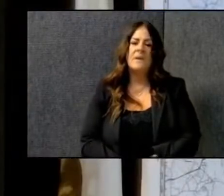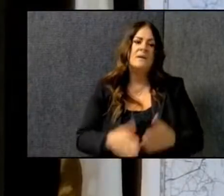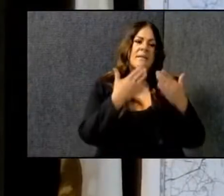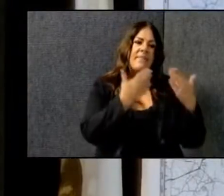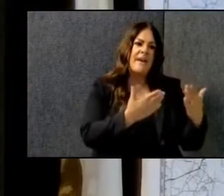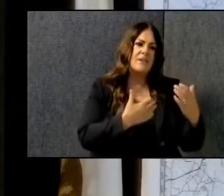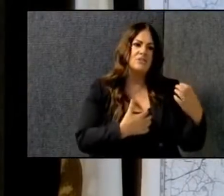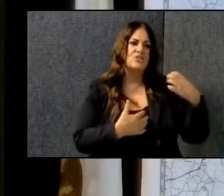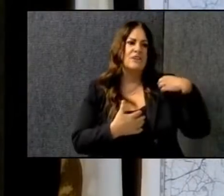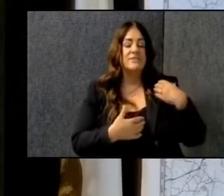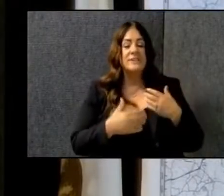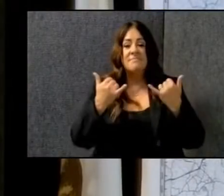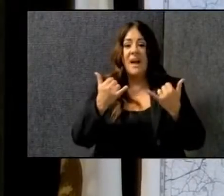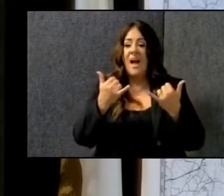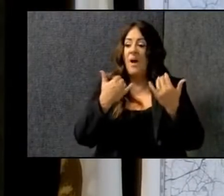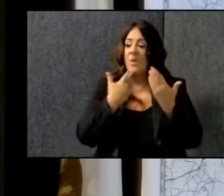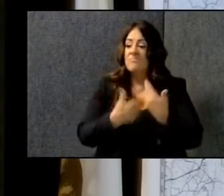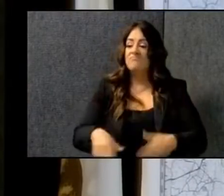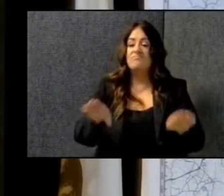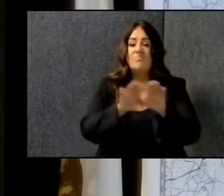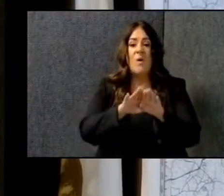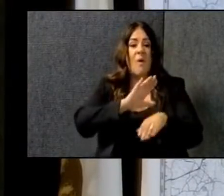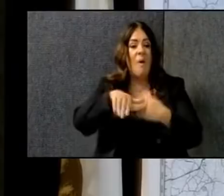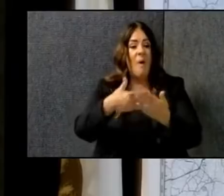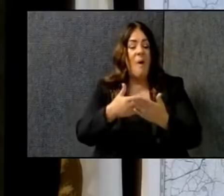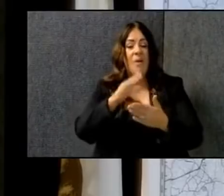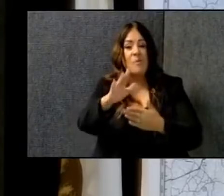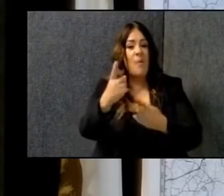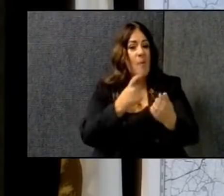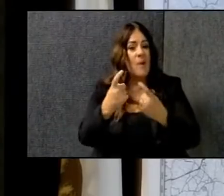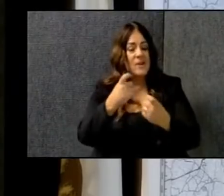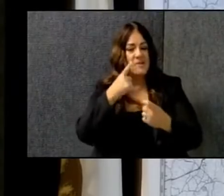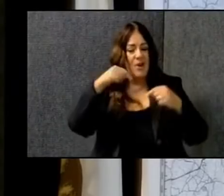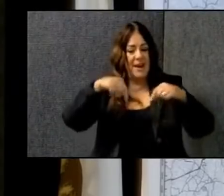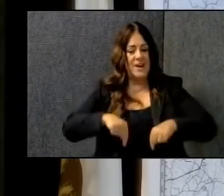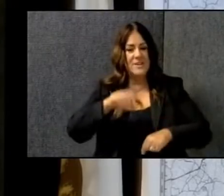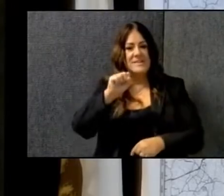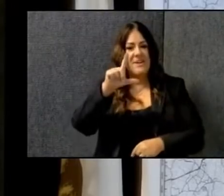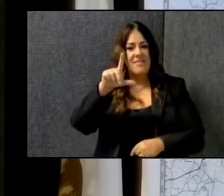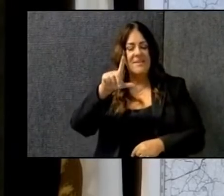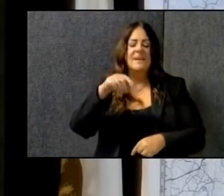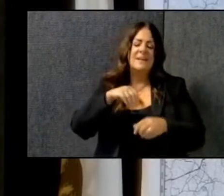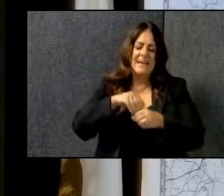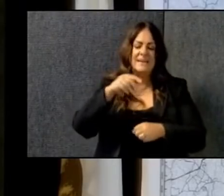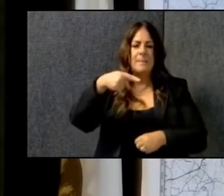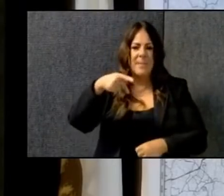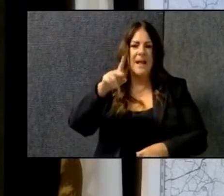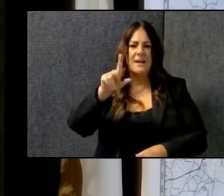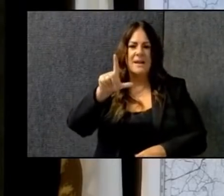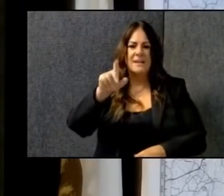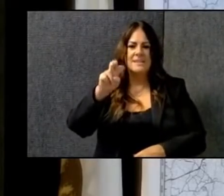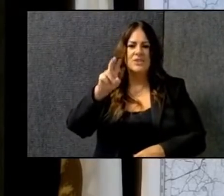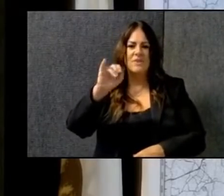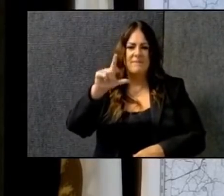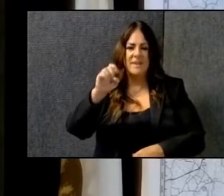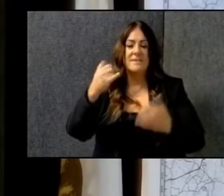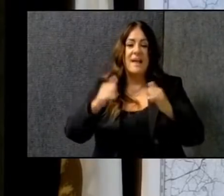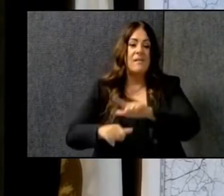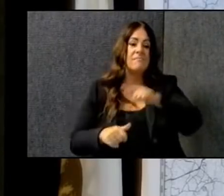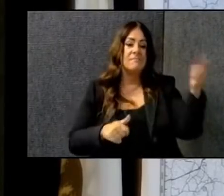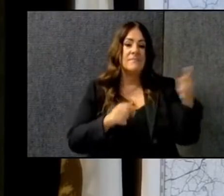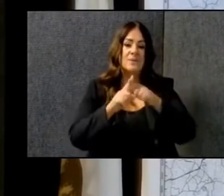Thank you, Chief. That'll wrap up the question and answer period from the West Zone. I'd like to go ahead and pass it back to our partners in the